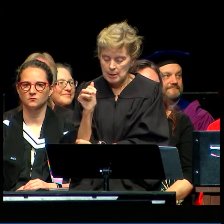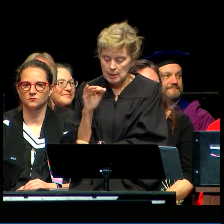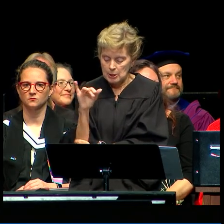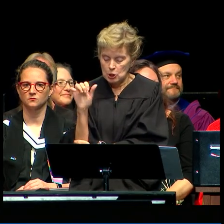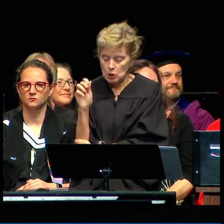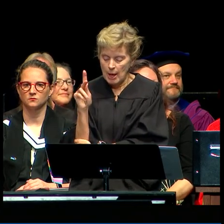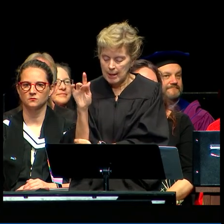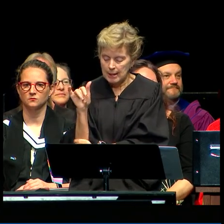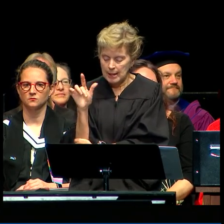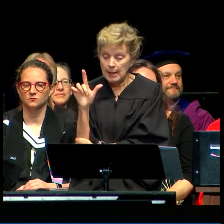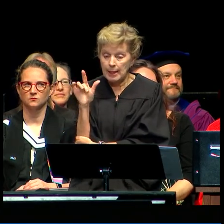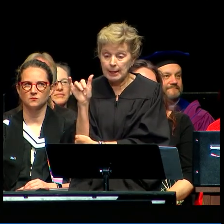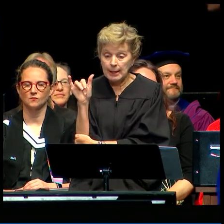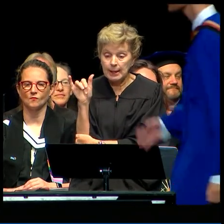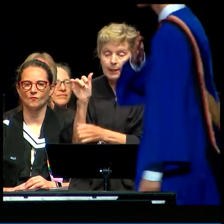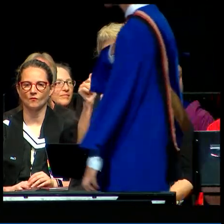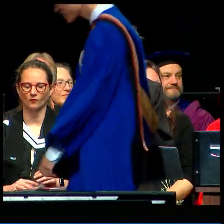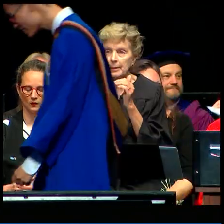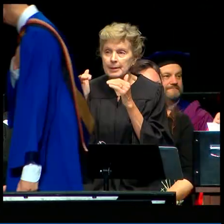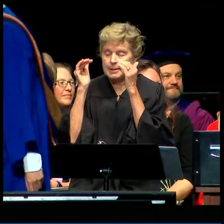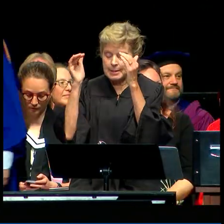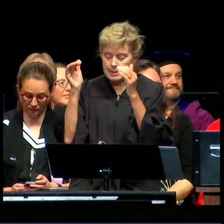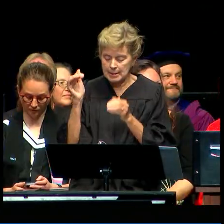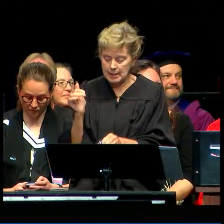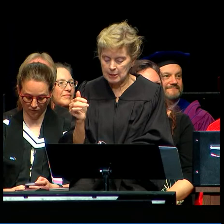Jackie Lee, with distinction.